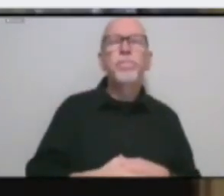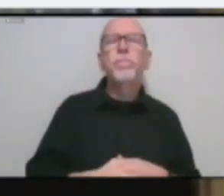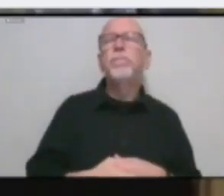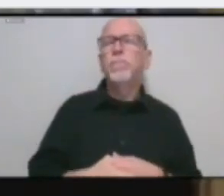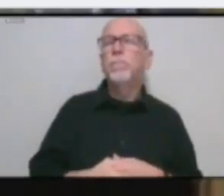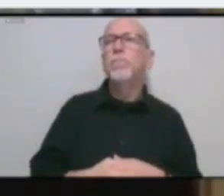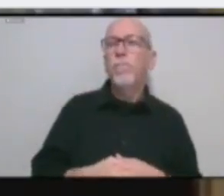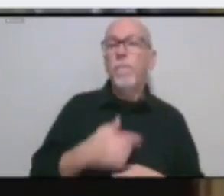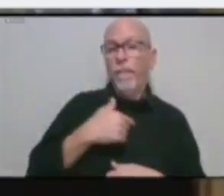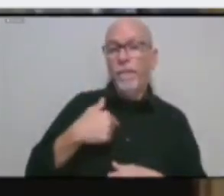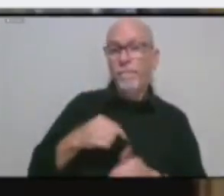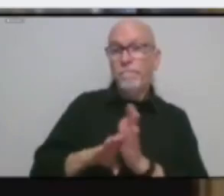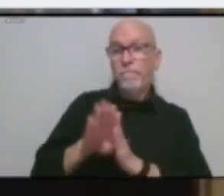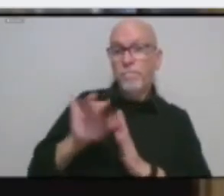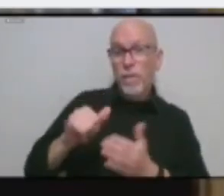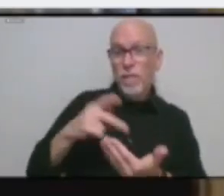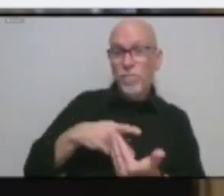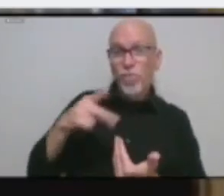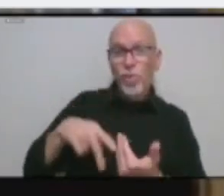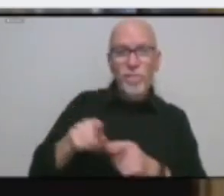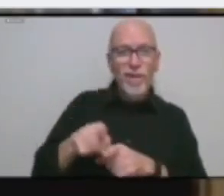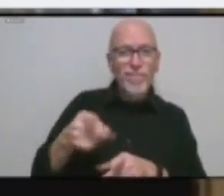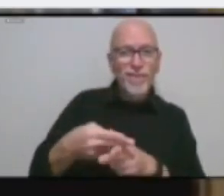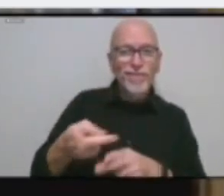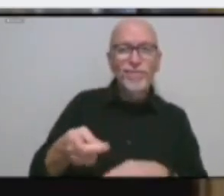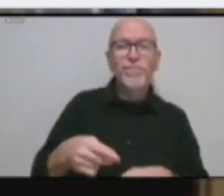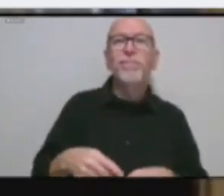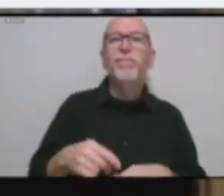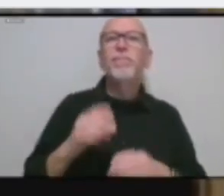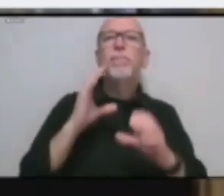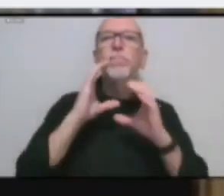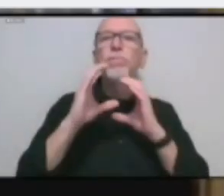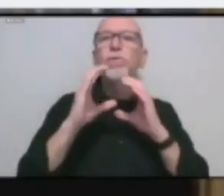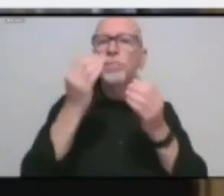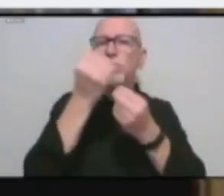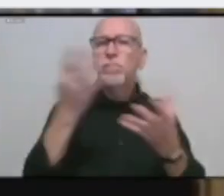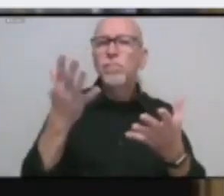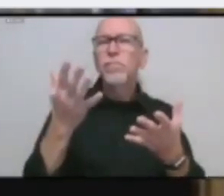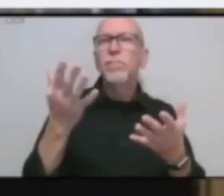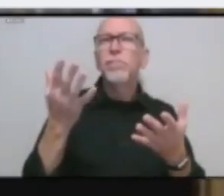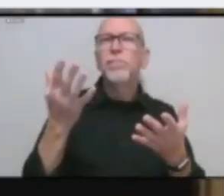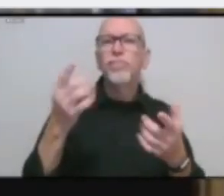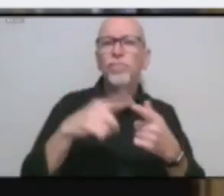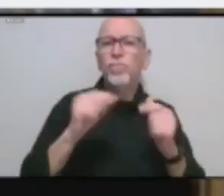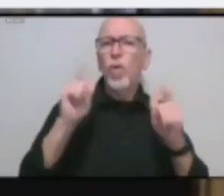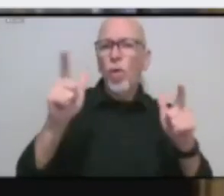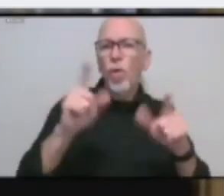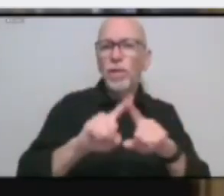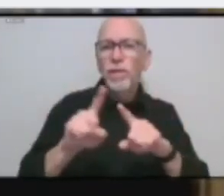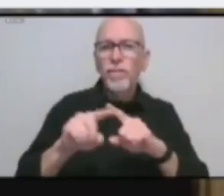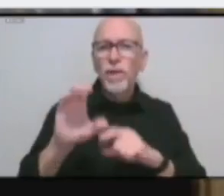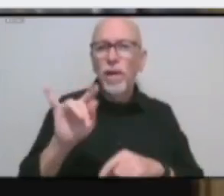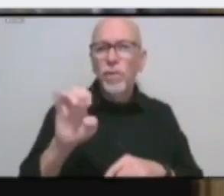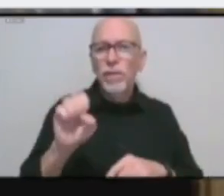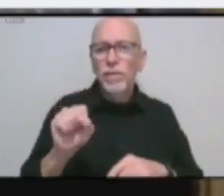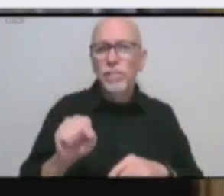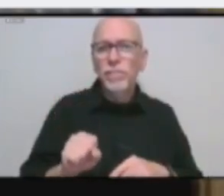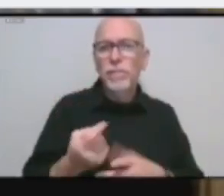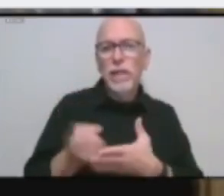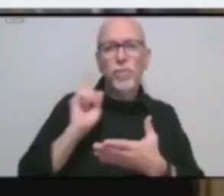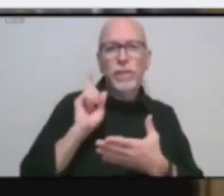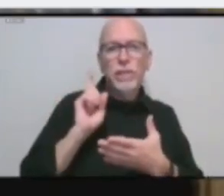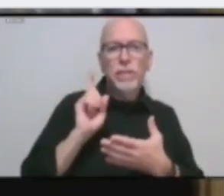the program, as you allude to, communication about that program went out to all of the counties last